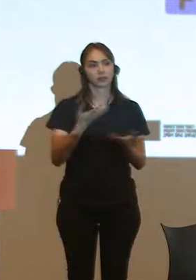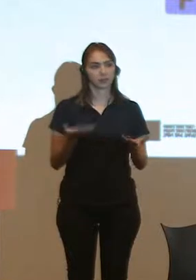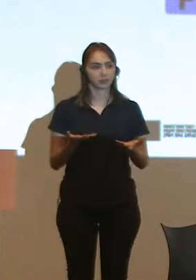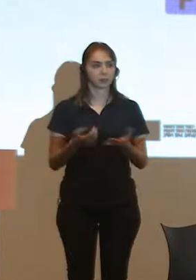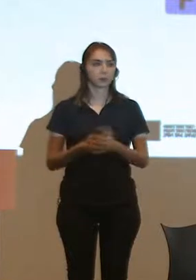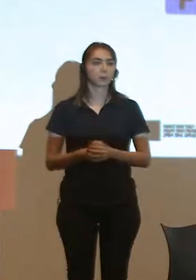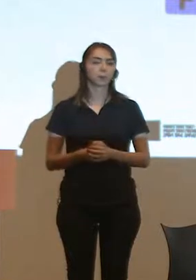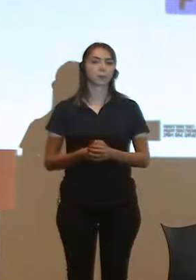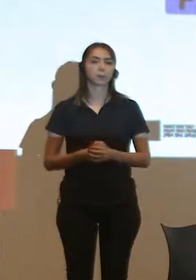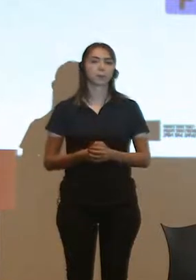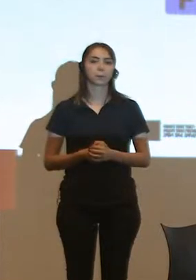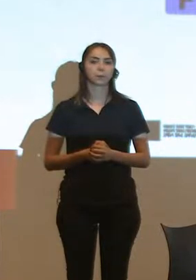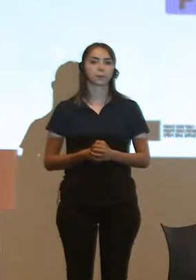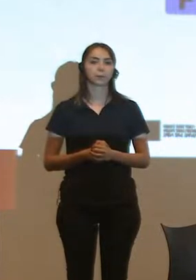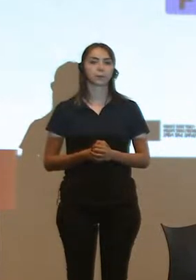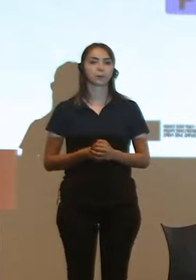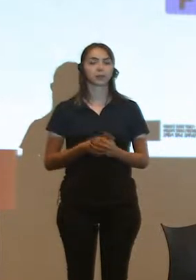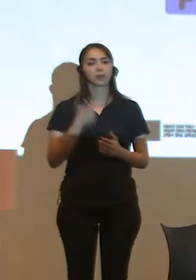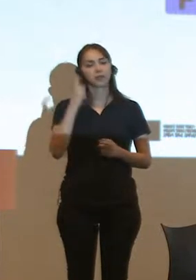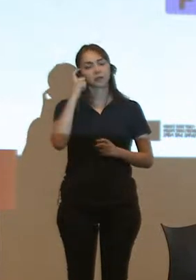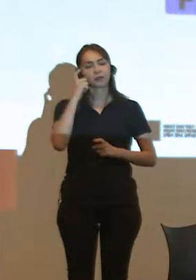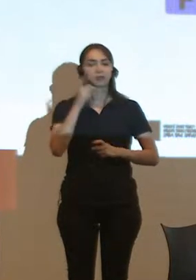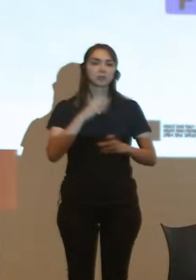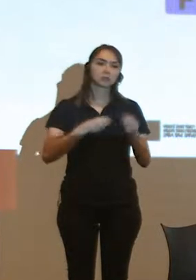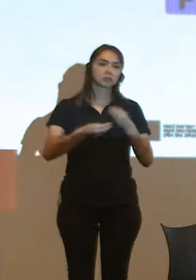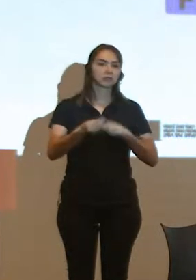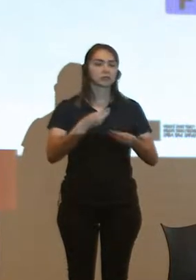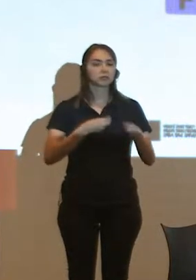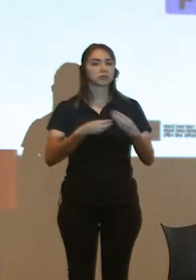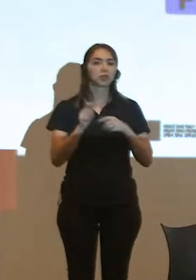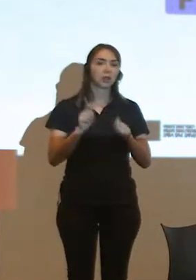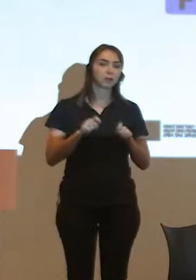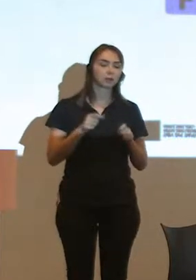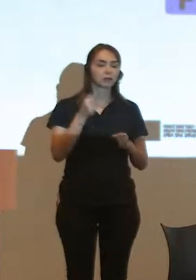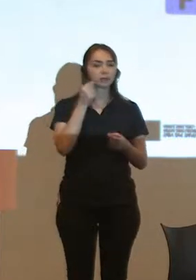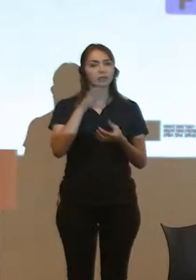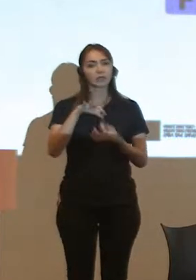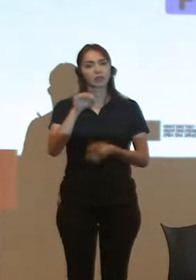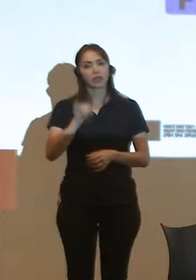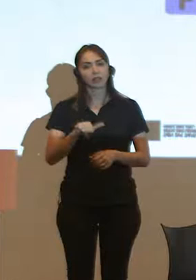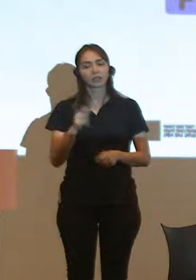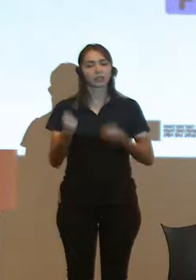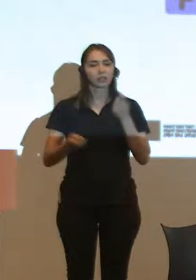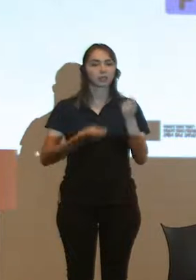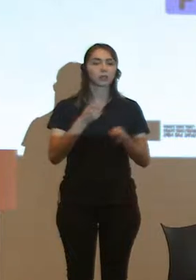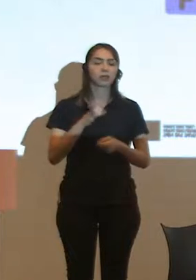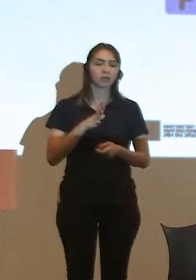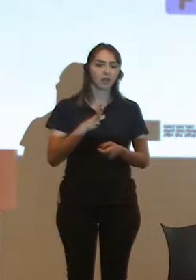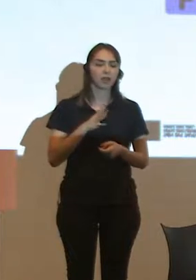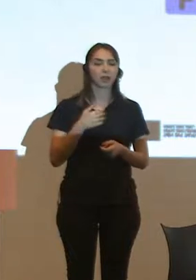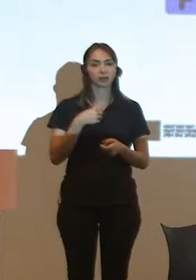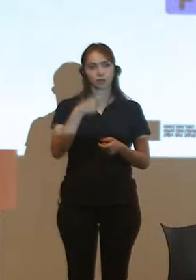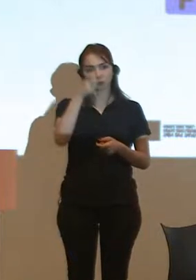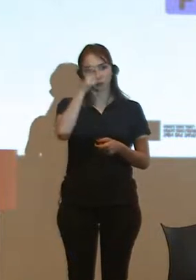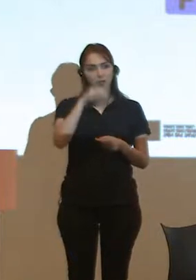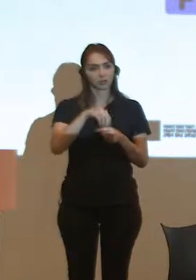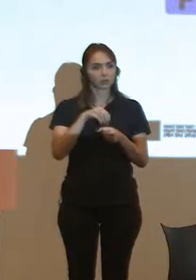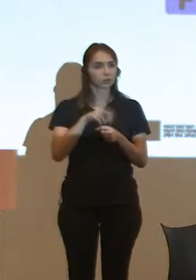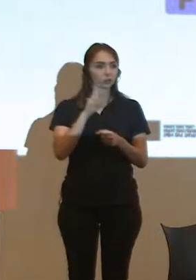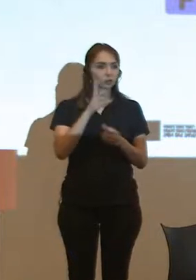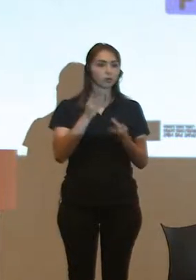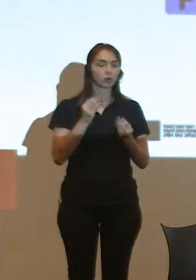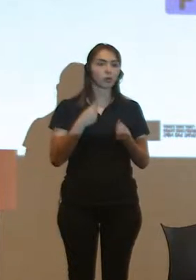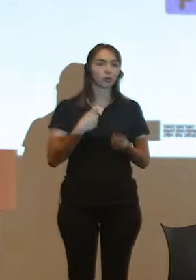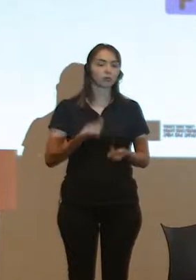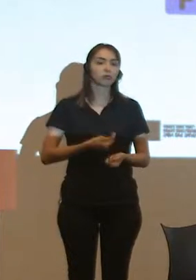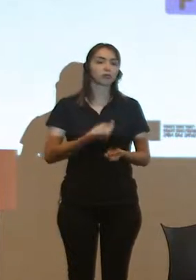exchange ideas and be inspired by the human rights work that many of you do here in here in turkey it's a source of inspiration for us in